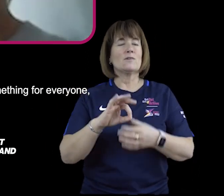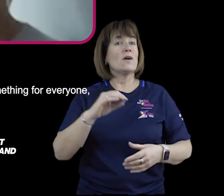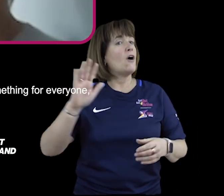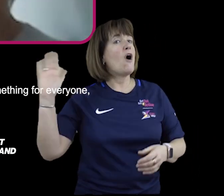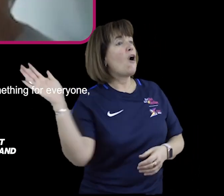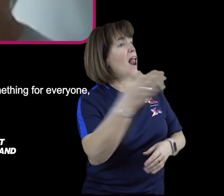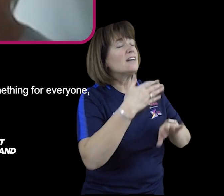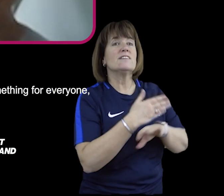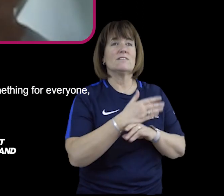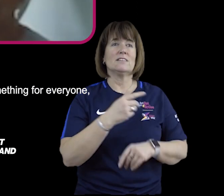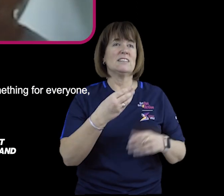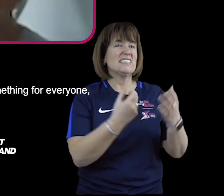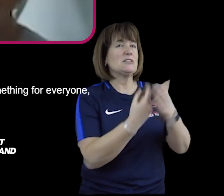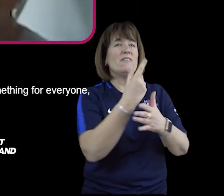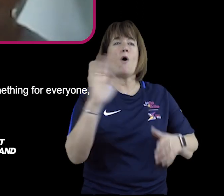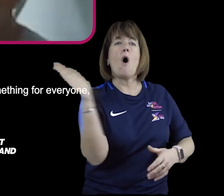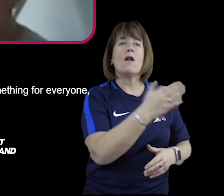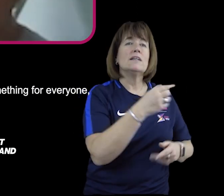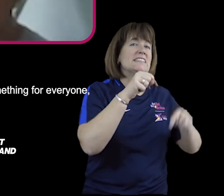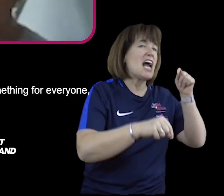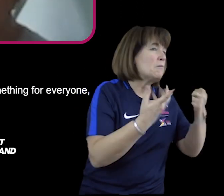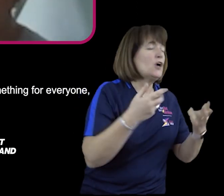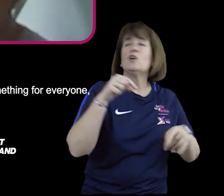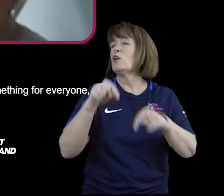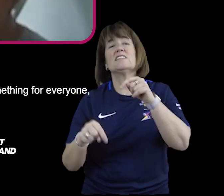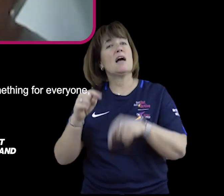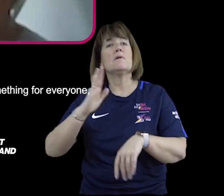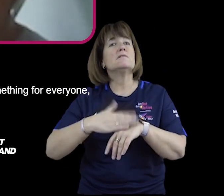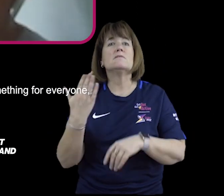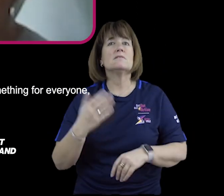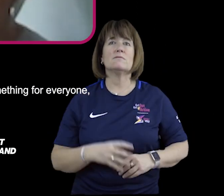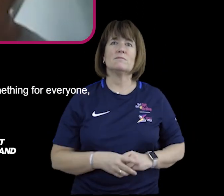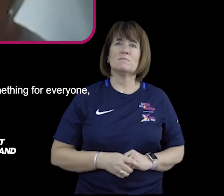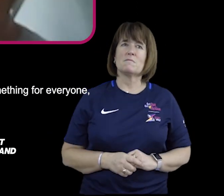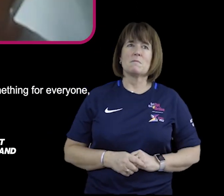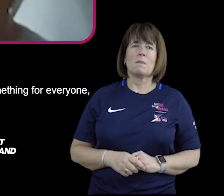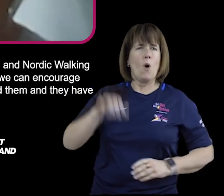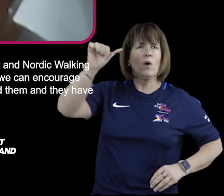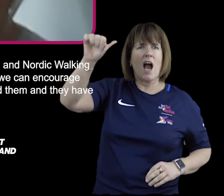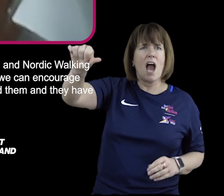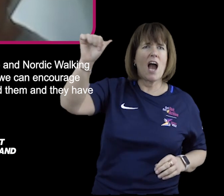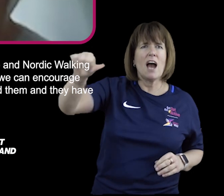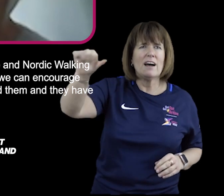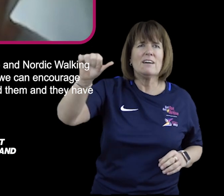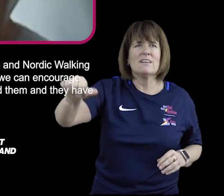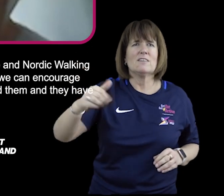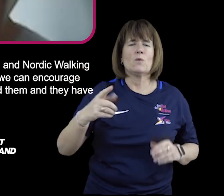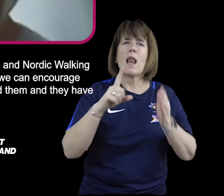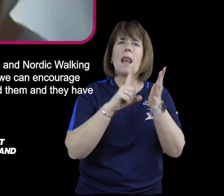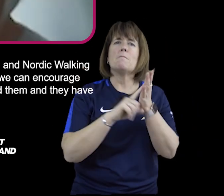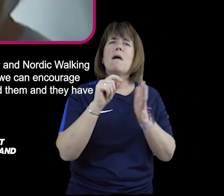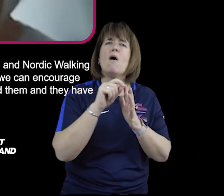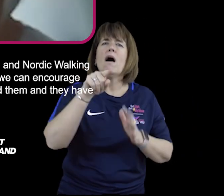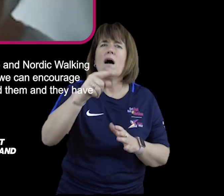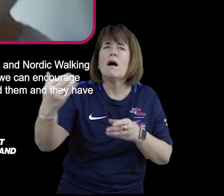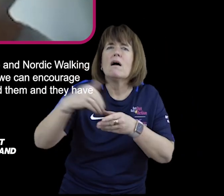it, there's something for everyone, be it disabled or non-disabled people, right? Yeah. Indeed. I mean, yeah, very